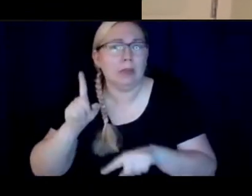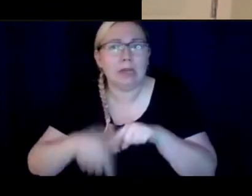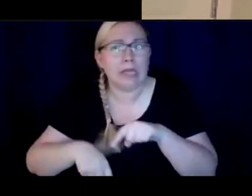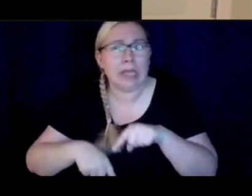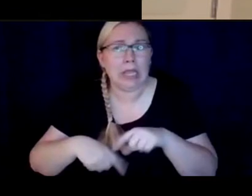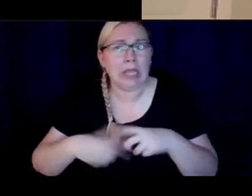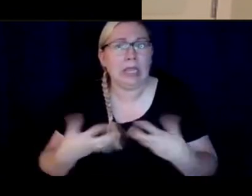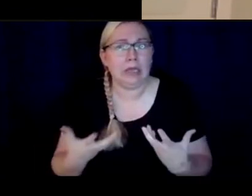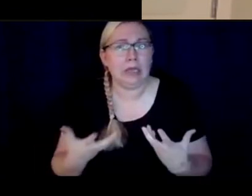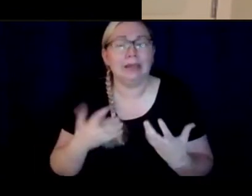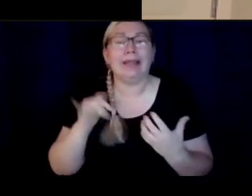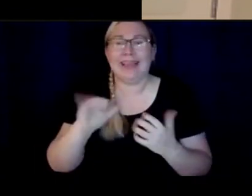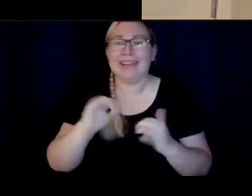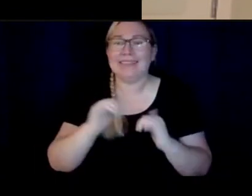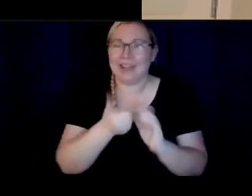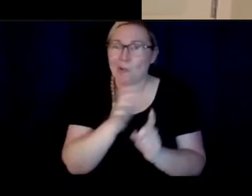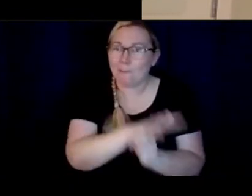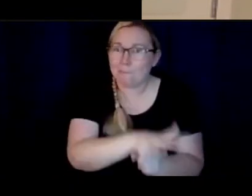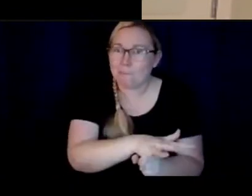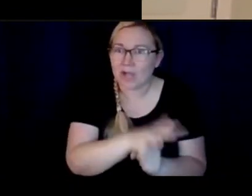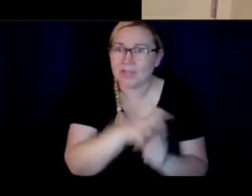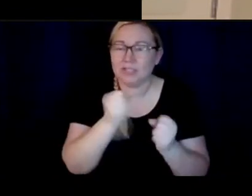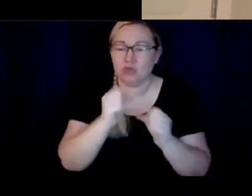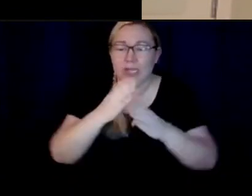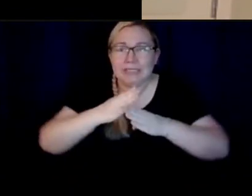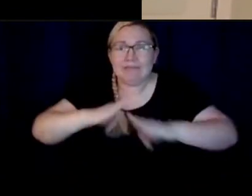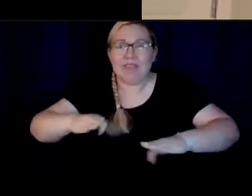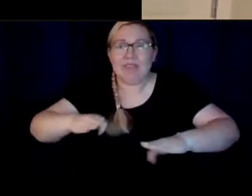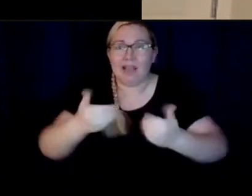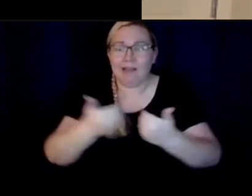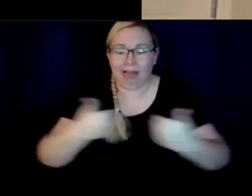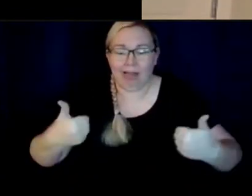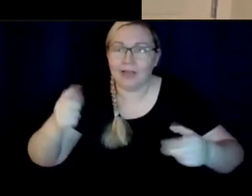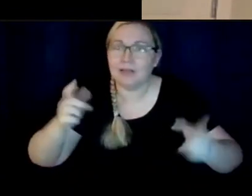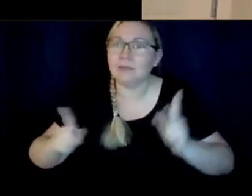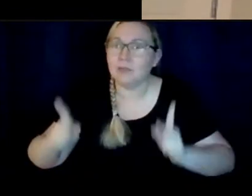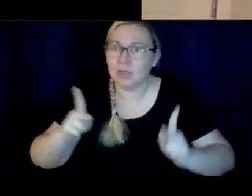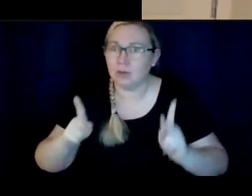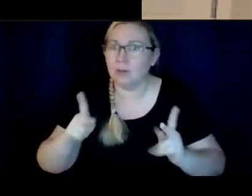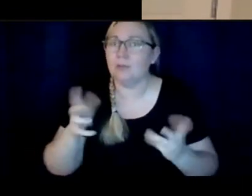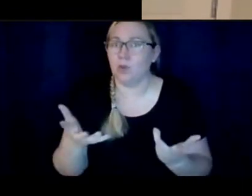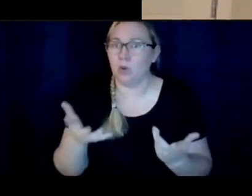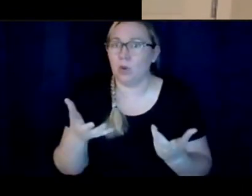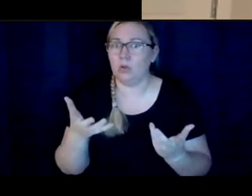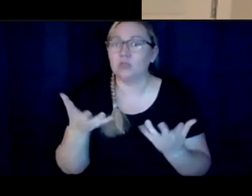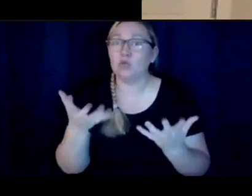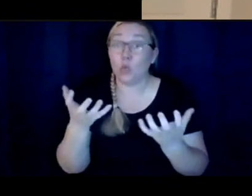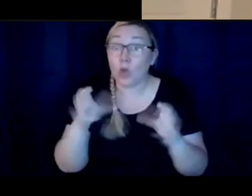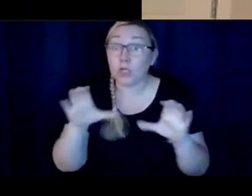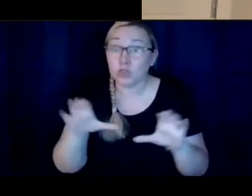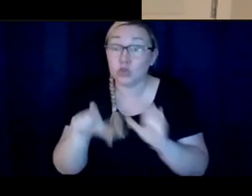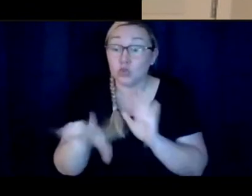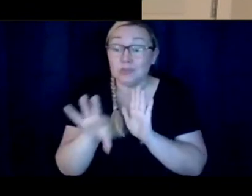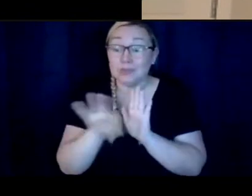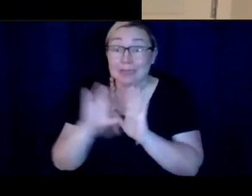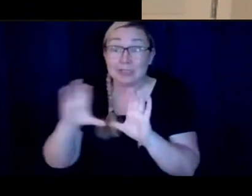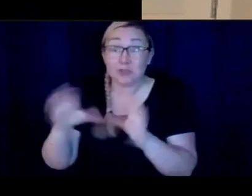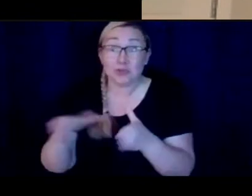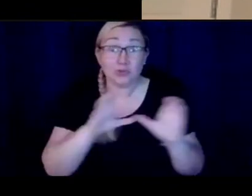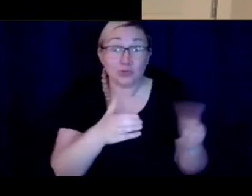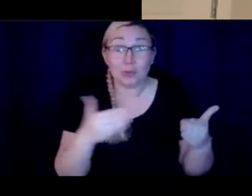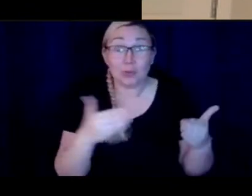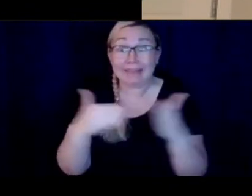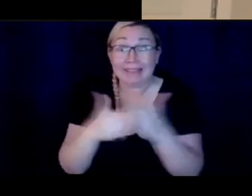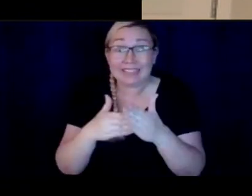people try to divide people, right? That's what they want to do, pick groups against each